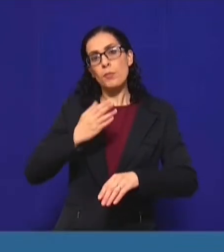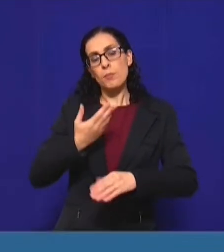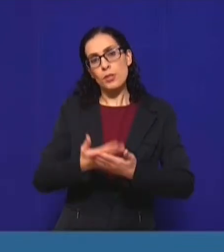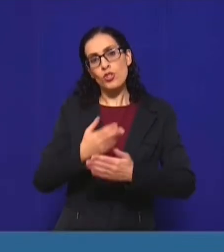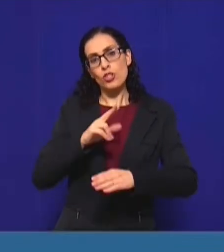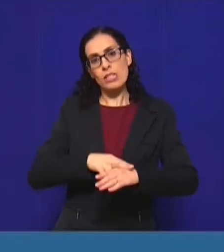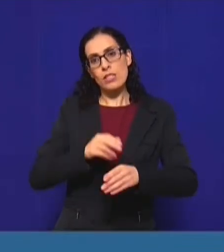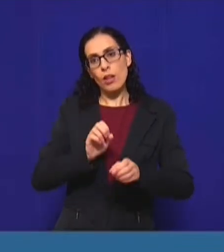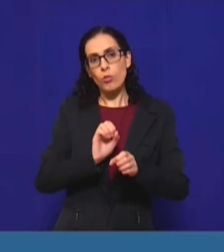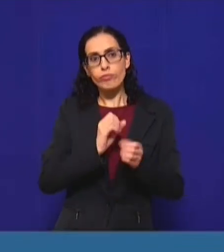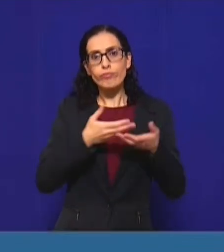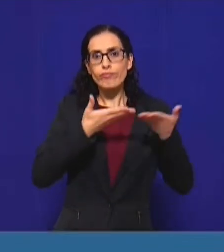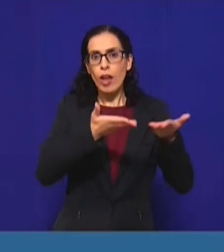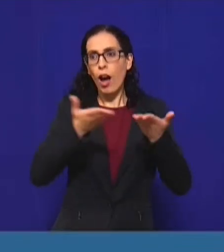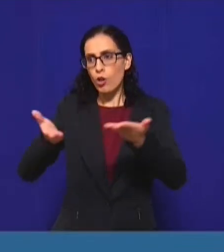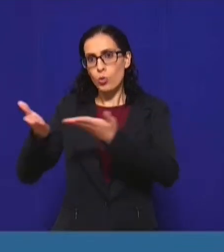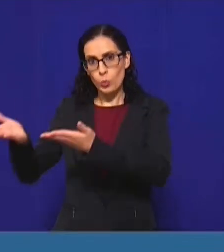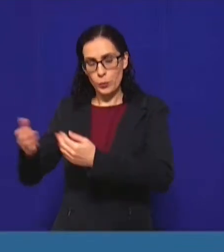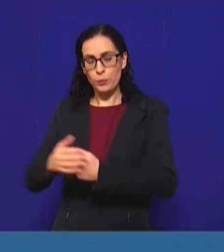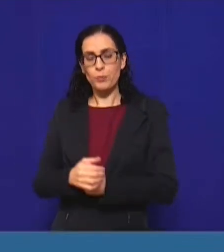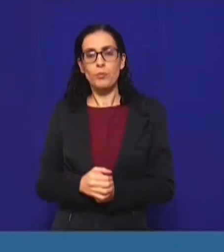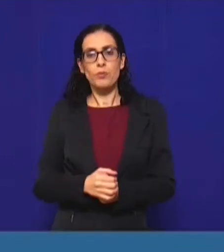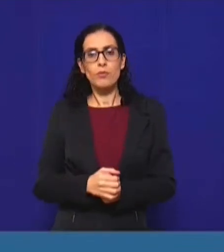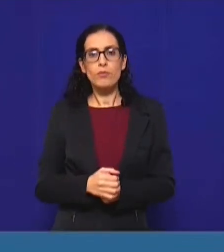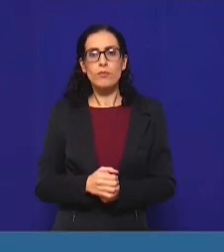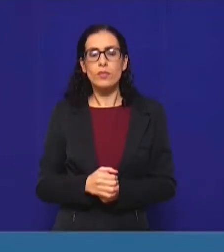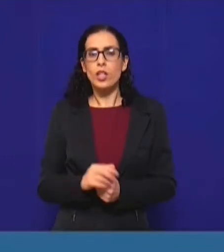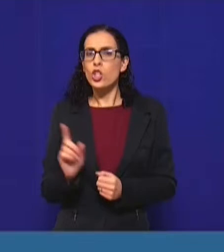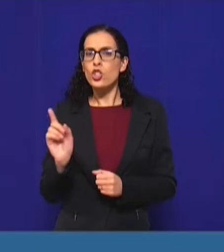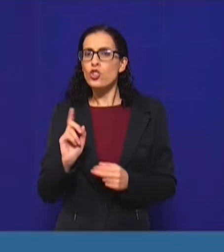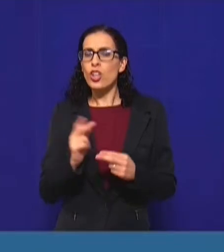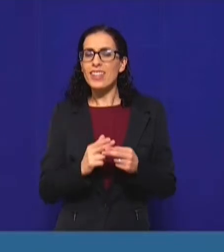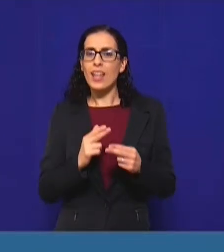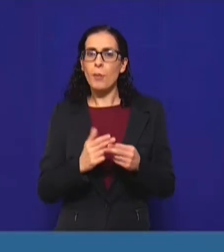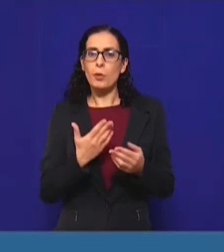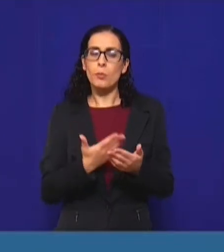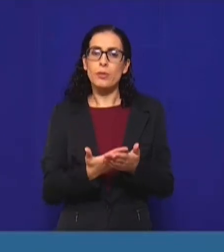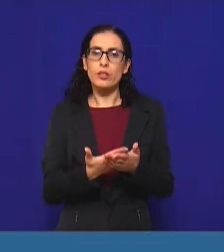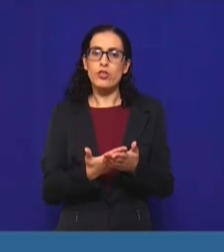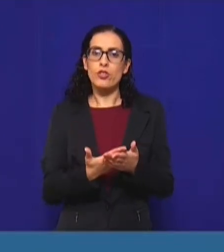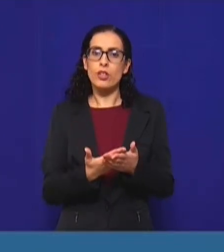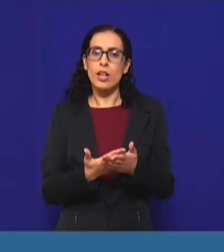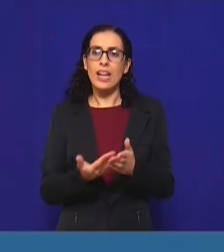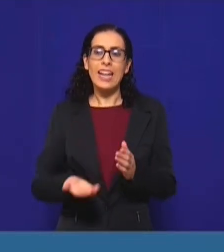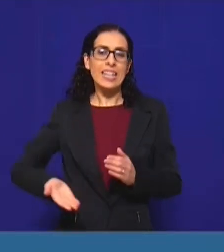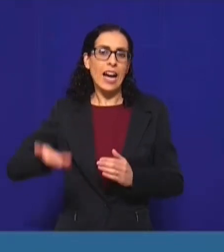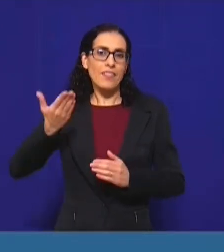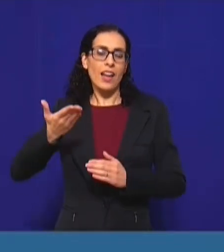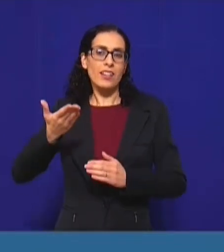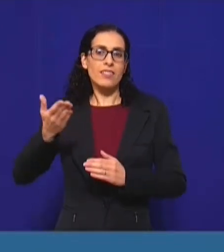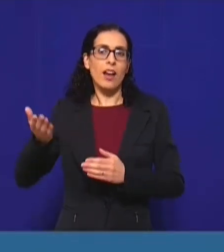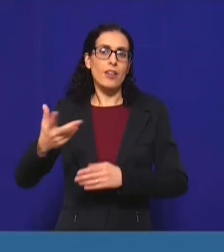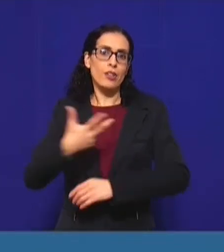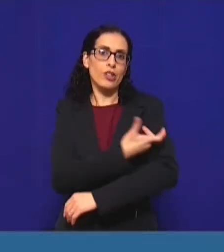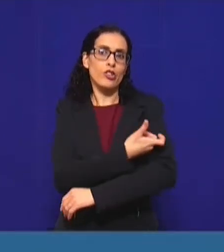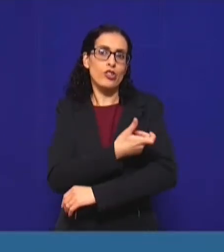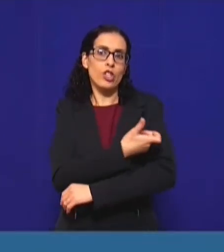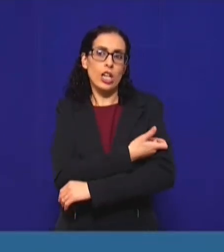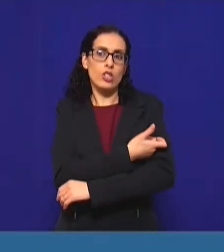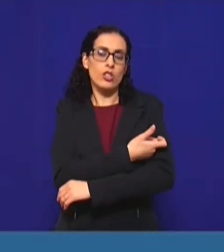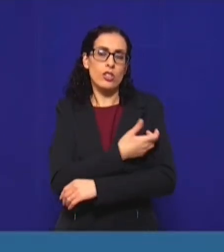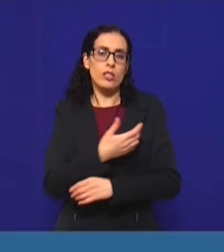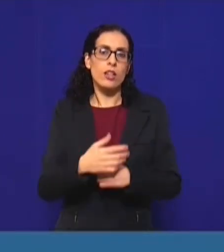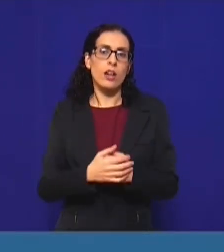dawn tal-persuni li jridu jitlaqmu. X'ħidma saret biex ovvjament issa li għandna aktar dożi disponibbli xorta